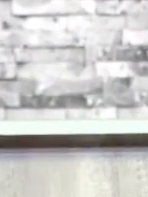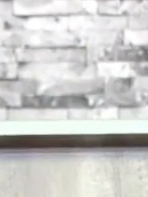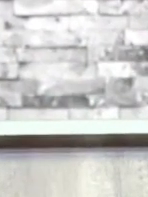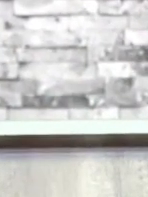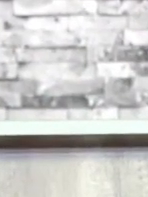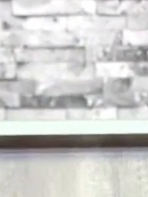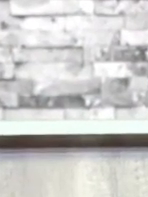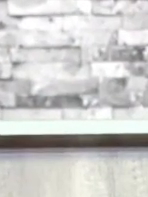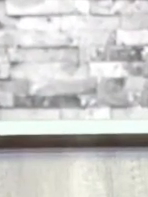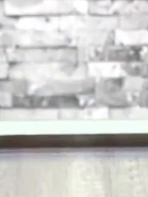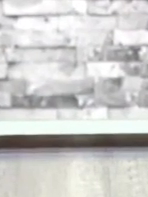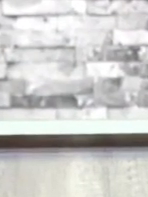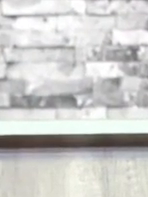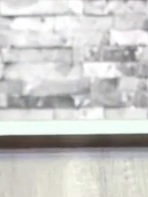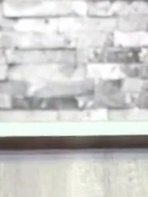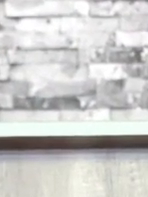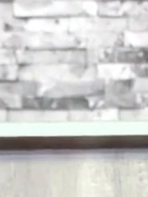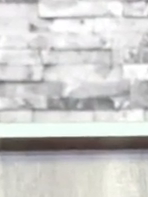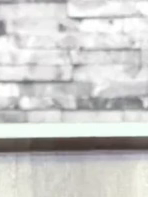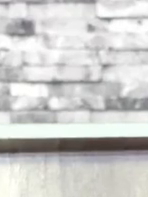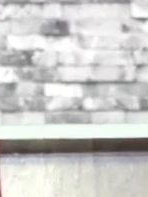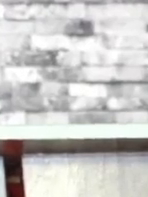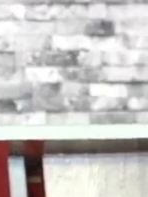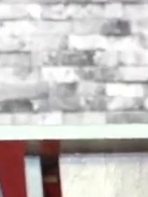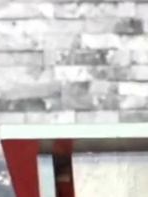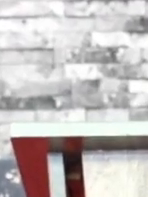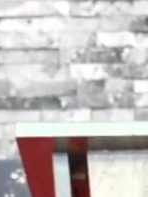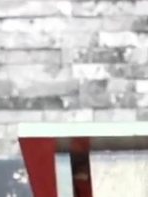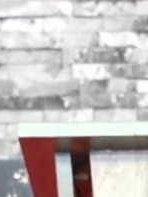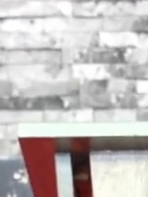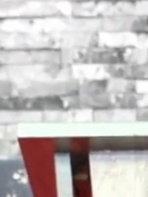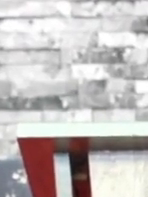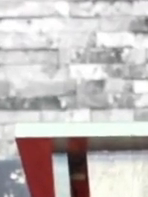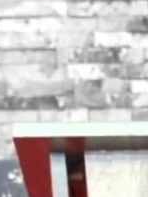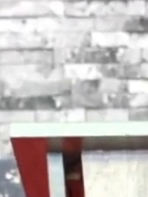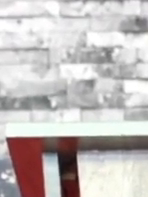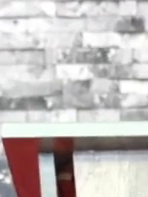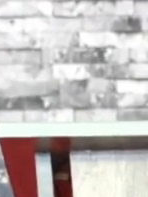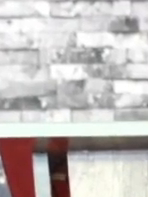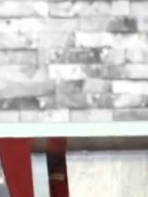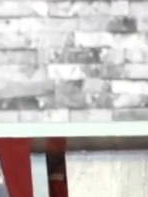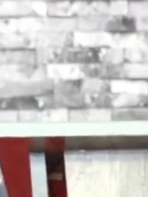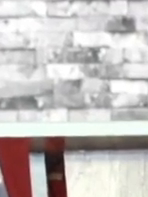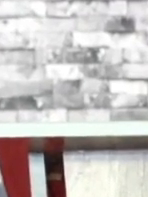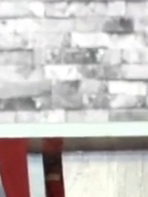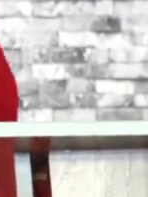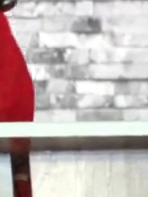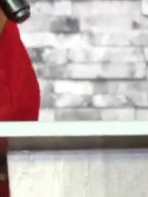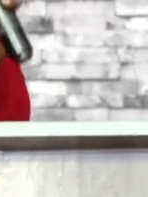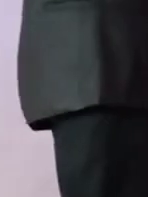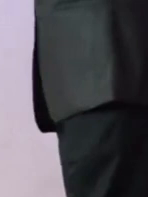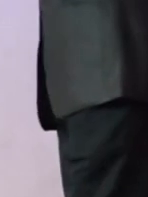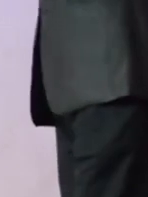about Obama? Wangapi? Ni wachache hivyo. Very few. How many